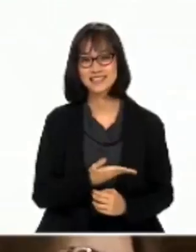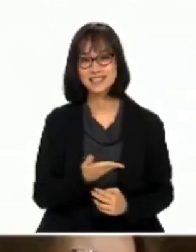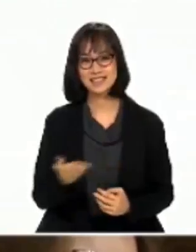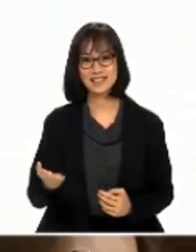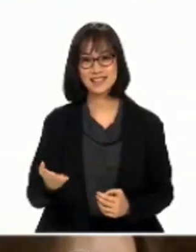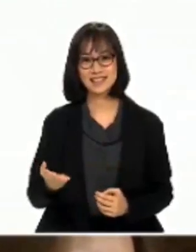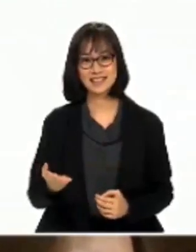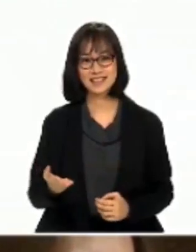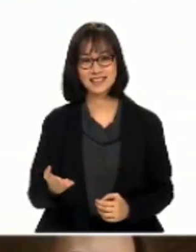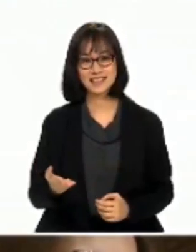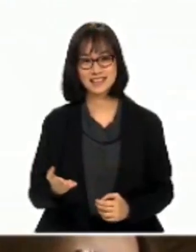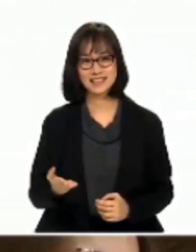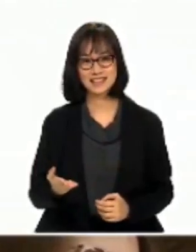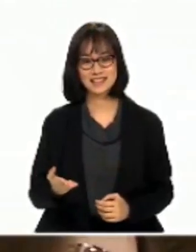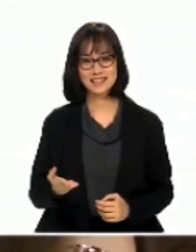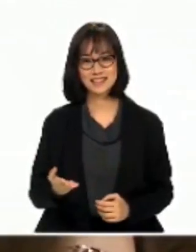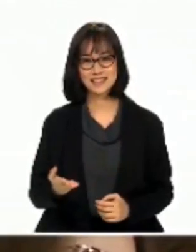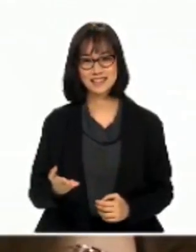know,